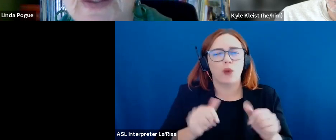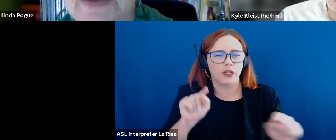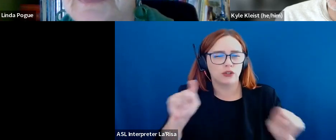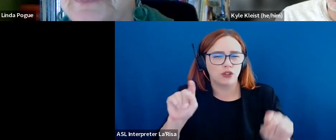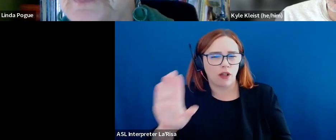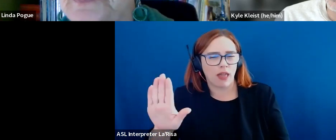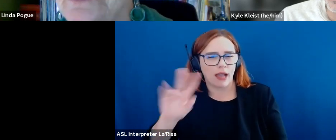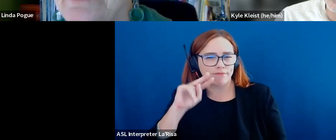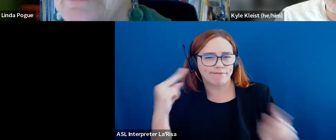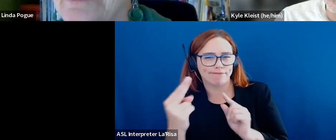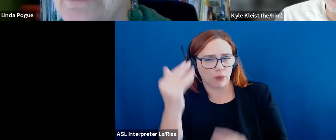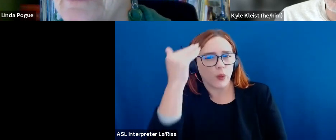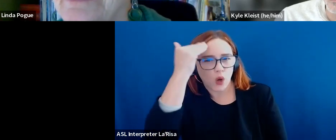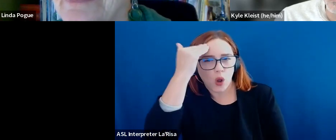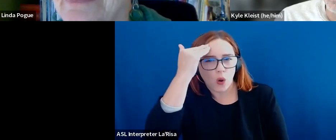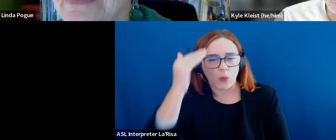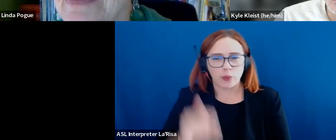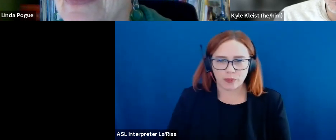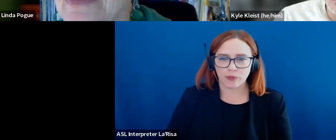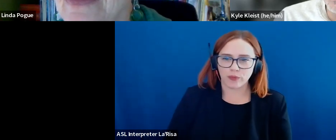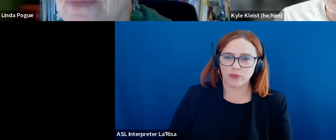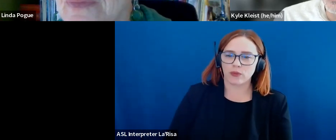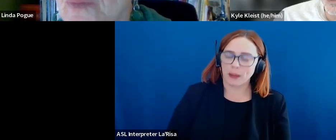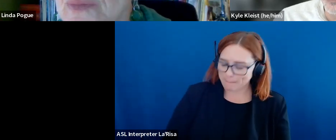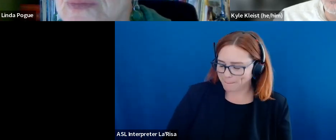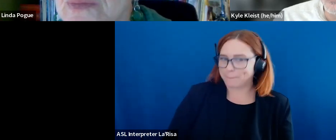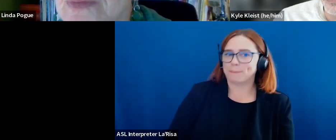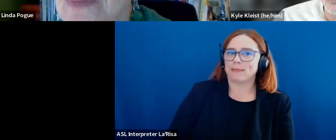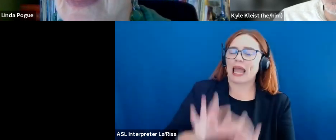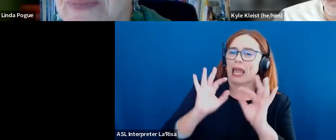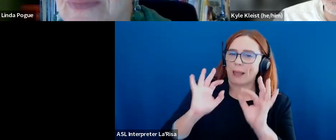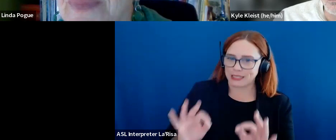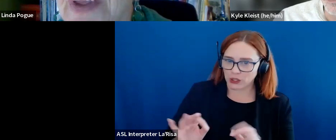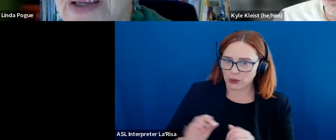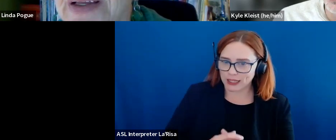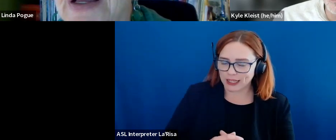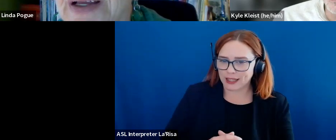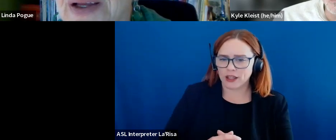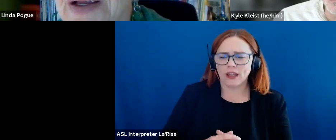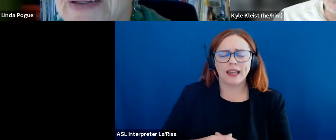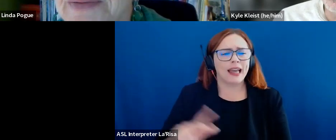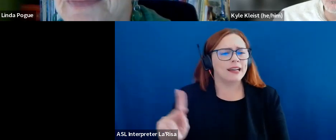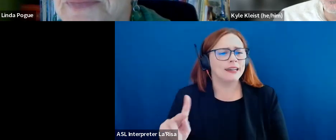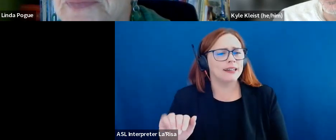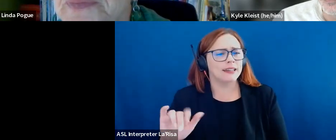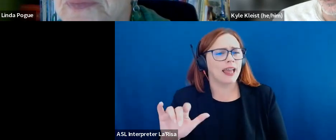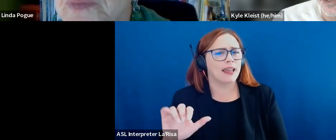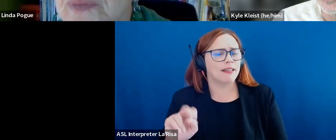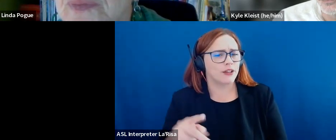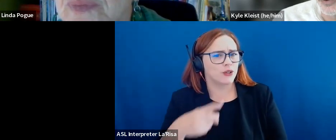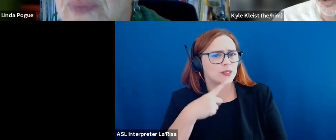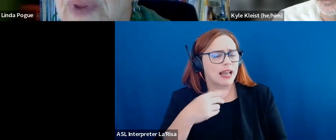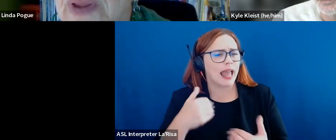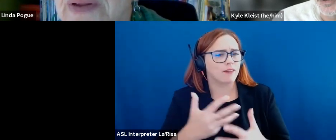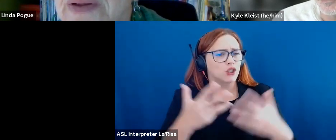Yeah, and Kaylin, you brought up one of the things is having too many hoops to jump through, kind of speak. We had a jail to community